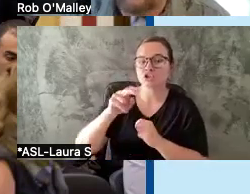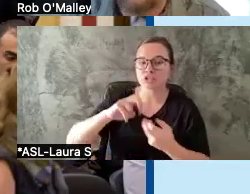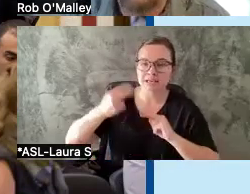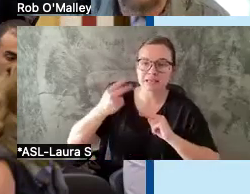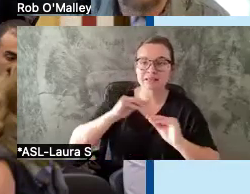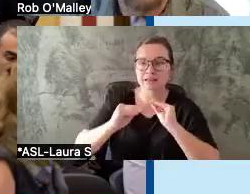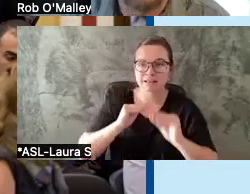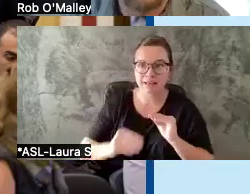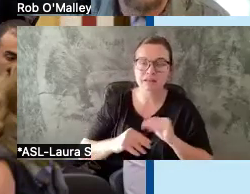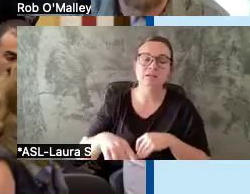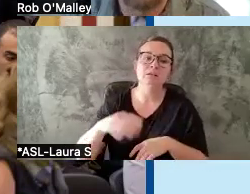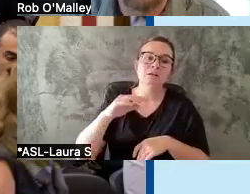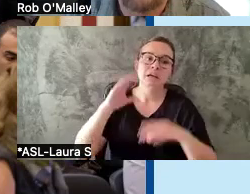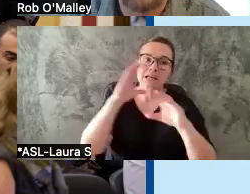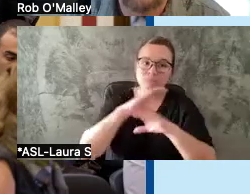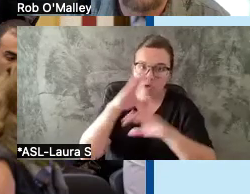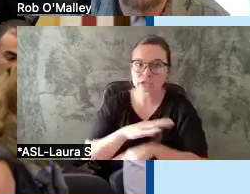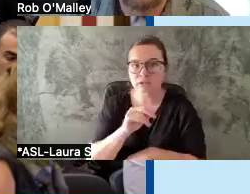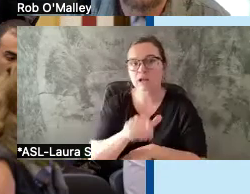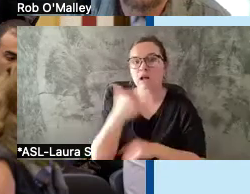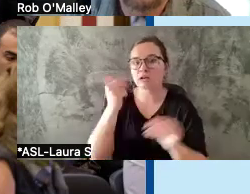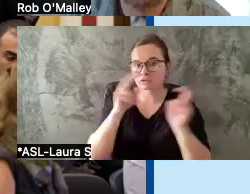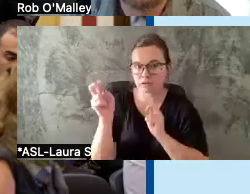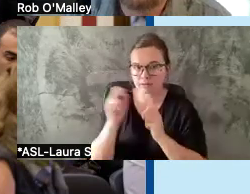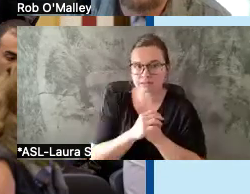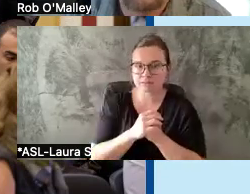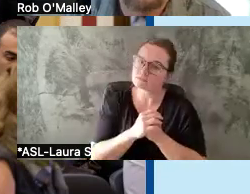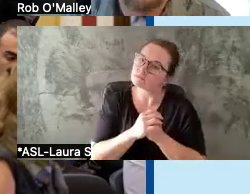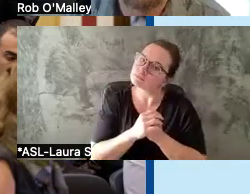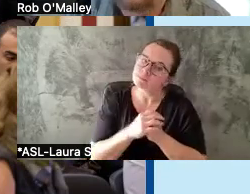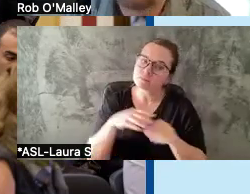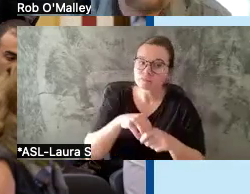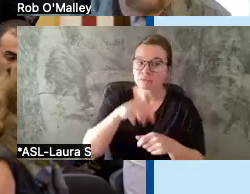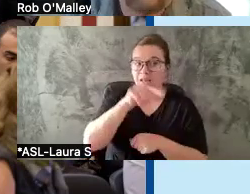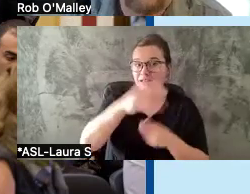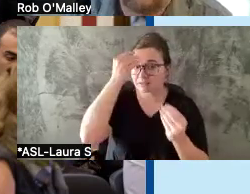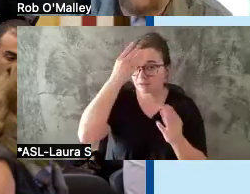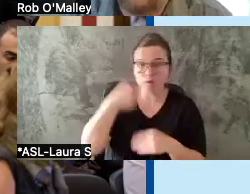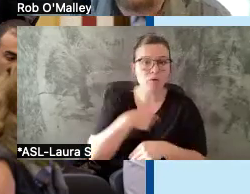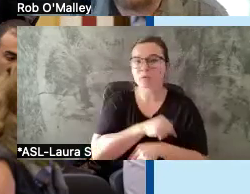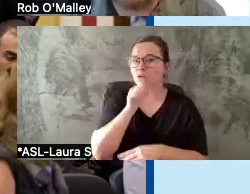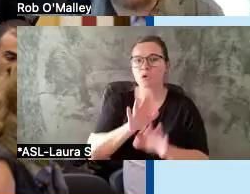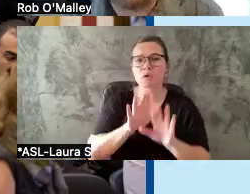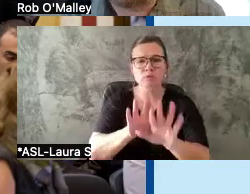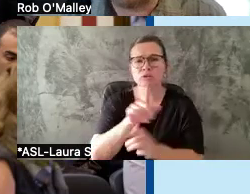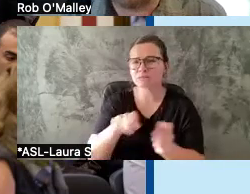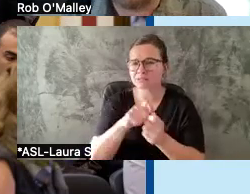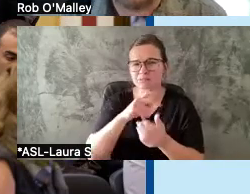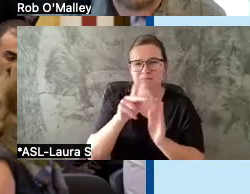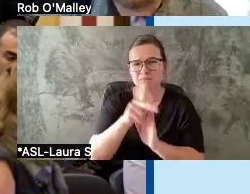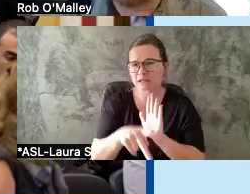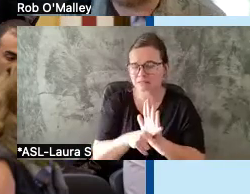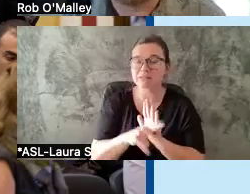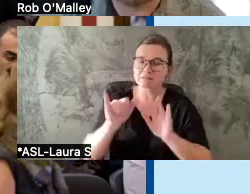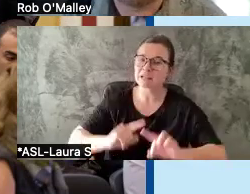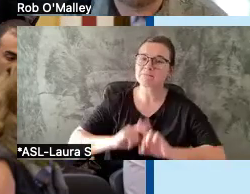space exploration, some other topics. But even in this context, we're not pushing for specific policies, which is somewhat unusual